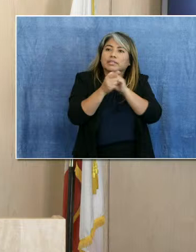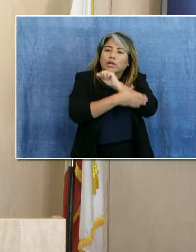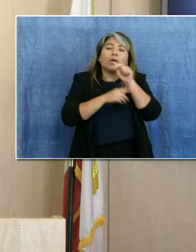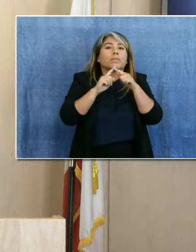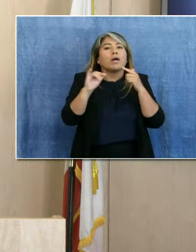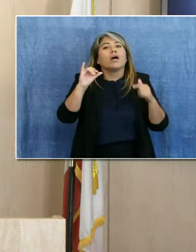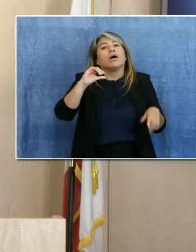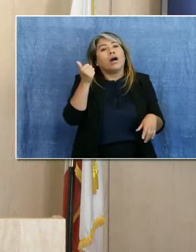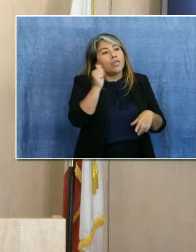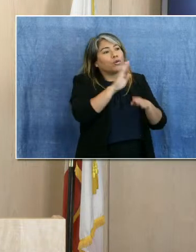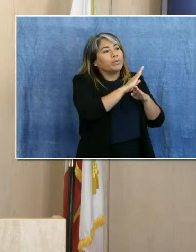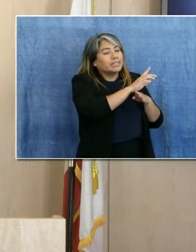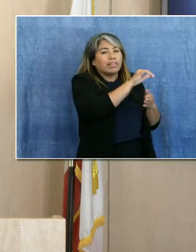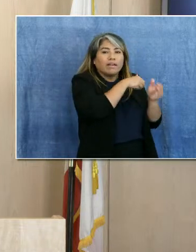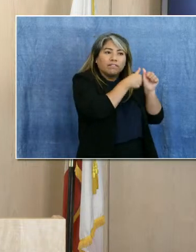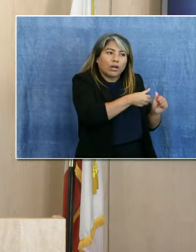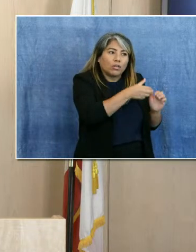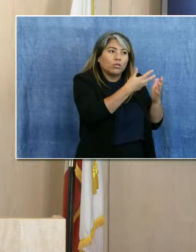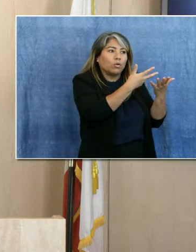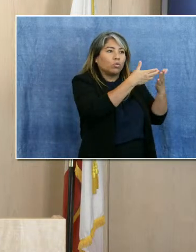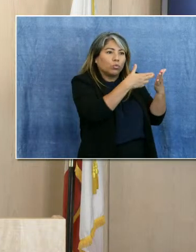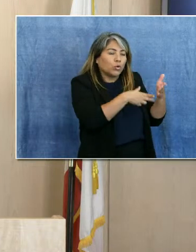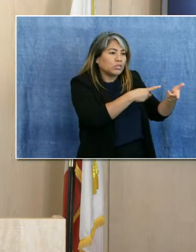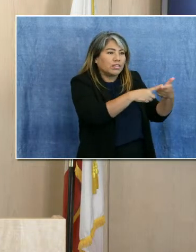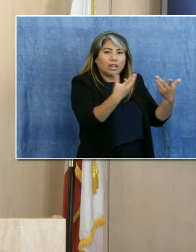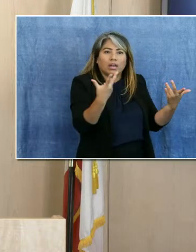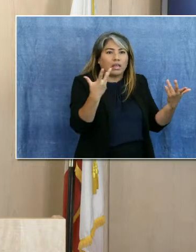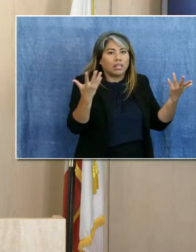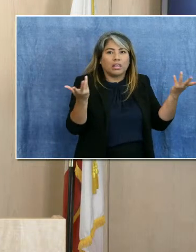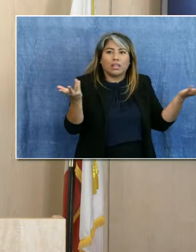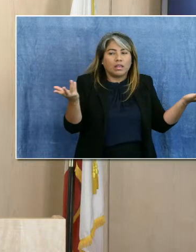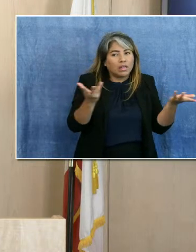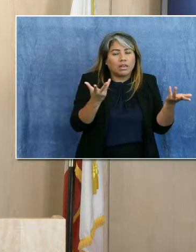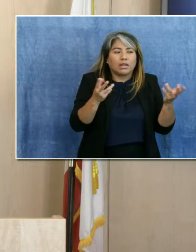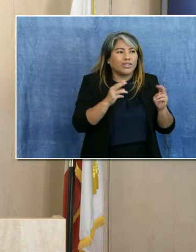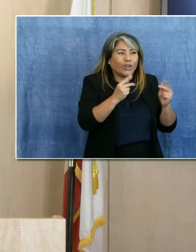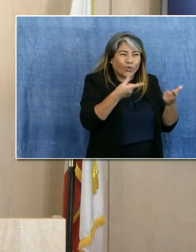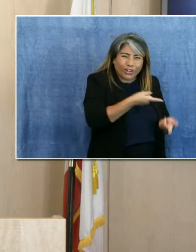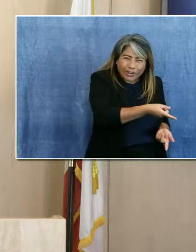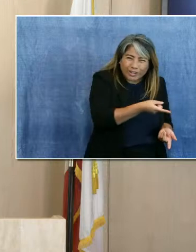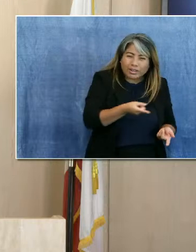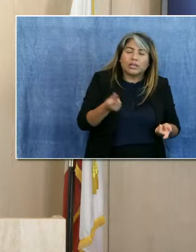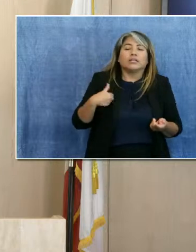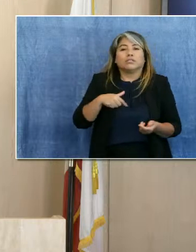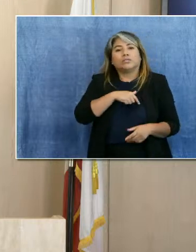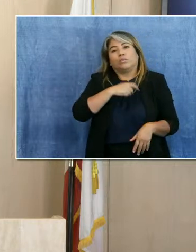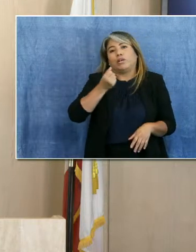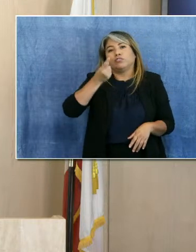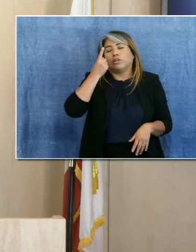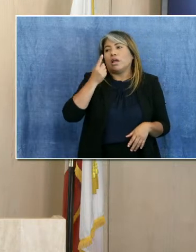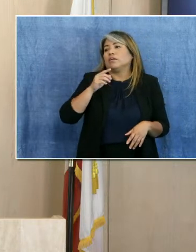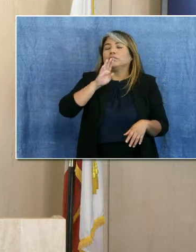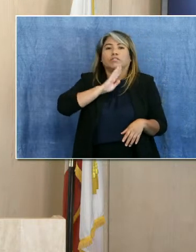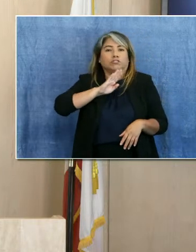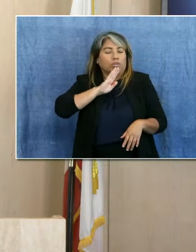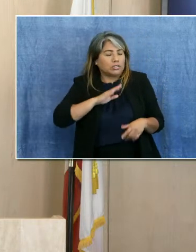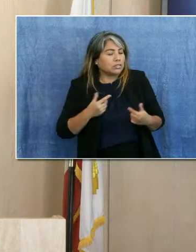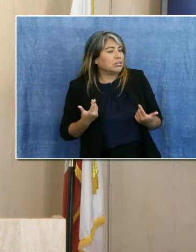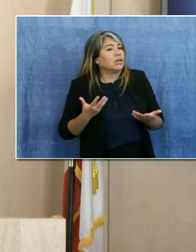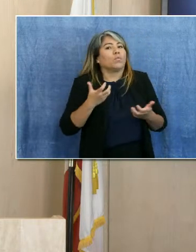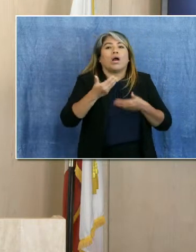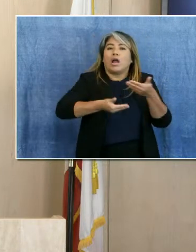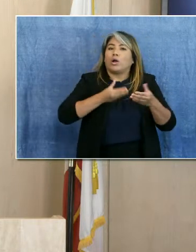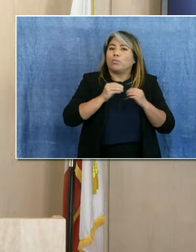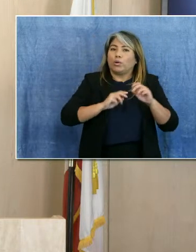that all of those entities that are in compliance are doing. And so I certainly understand the frustration, and we're doing everything we can to hire more people, to work more